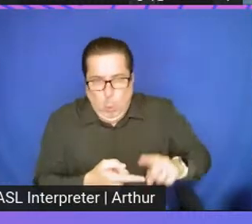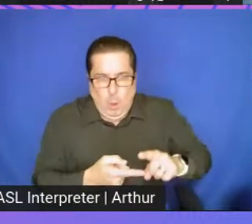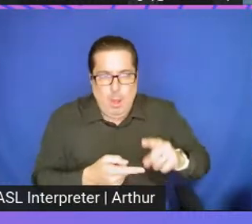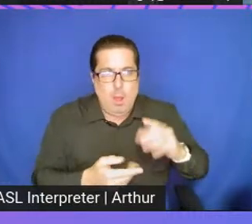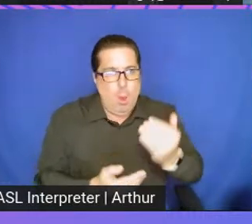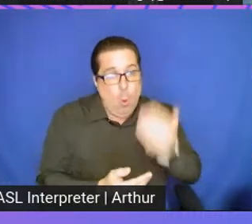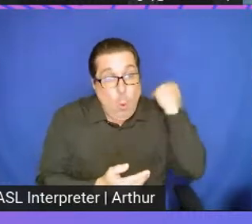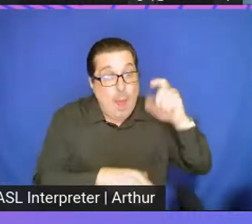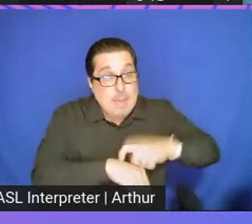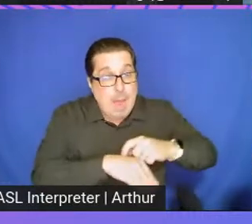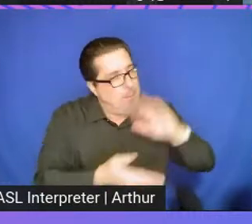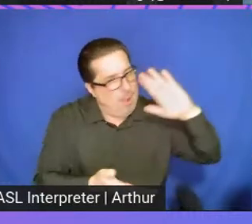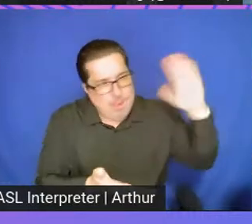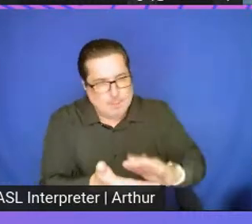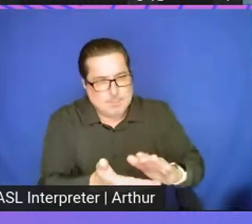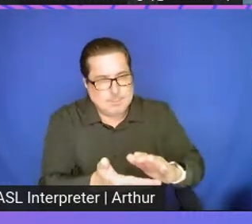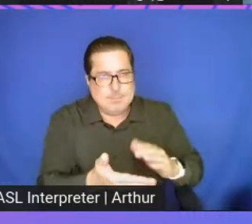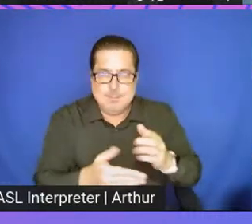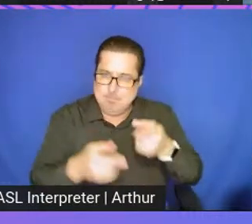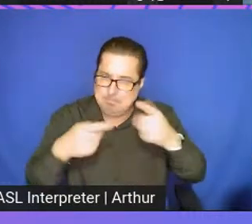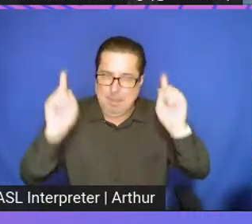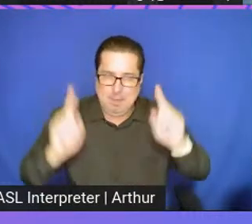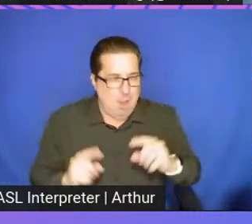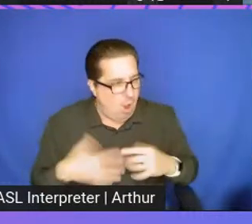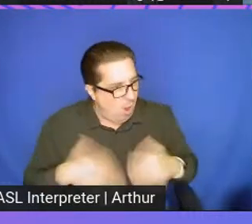Awesome. Looks like an amazing journey.